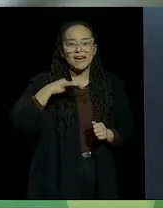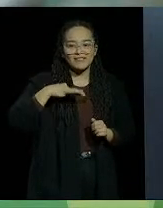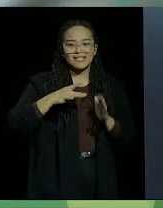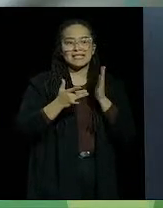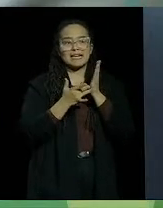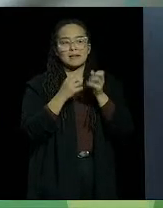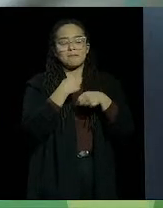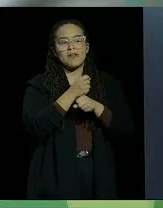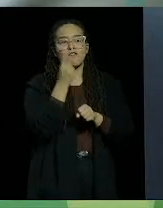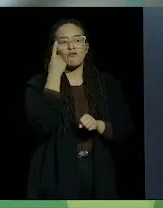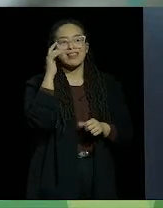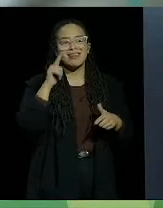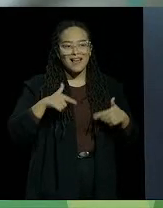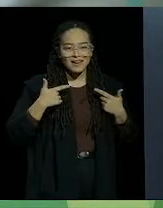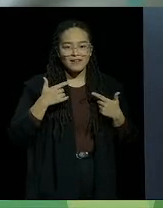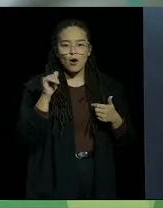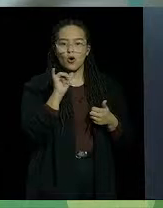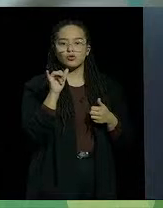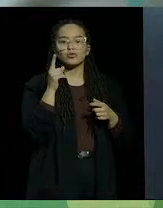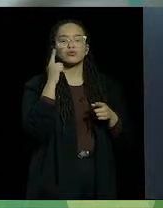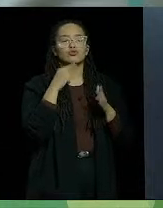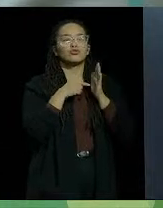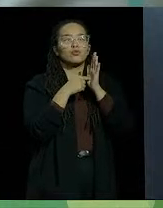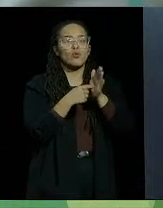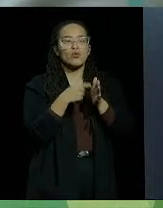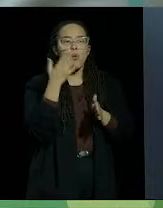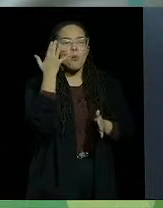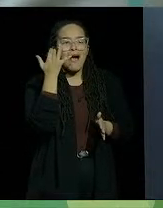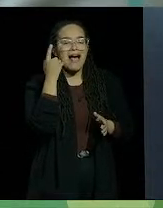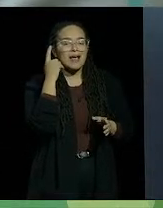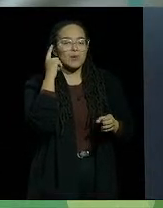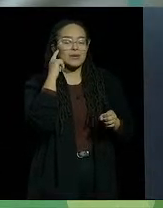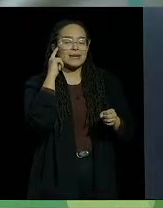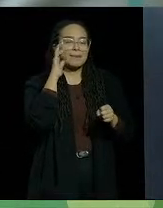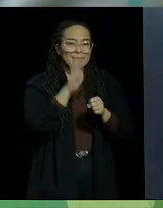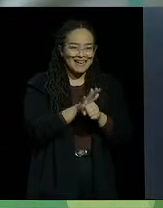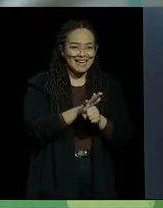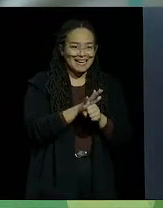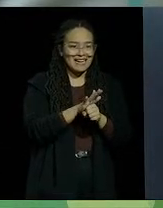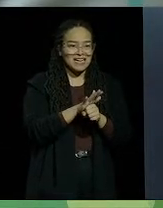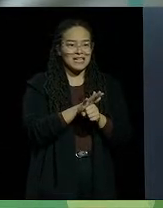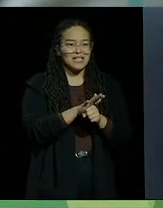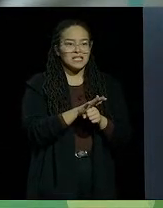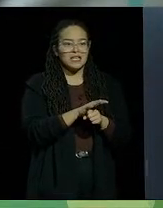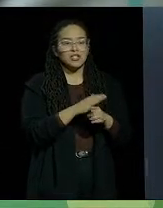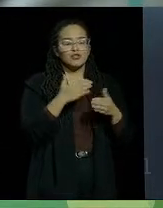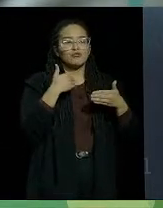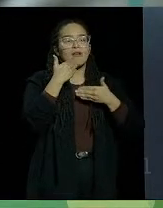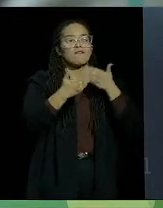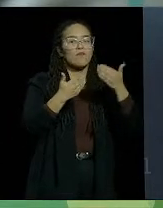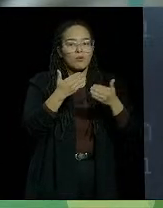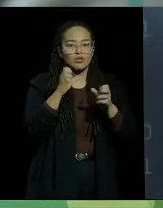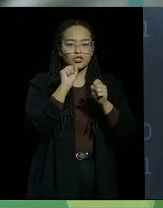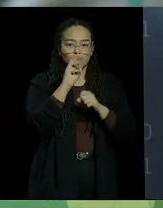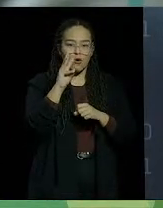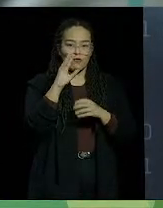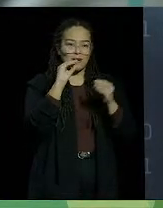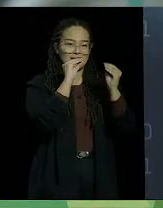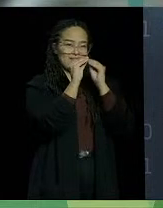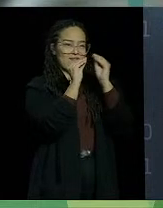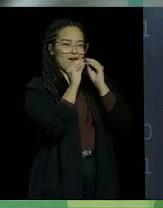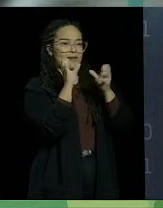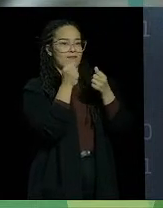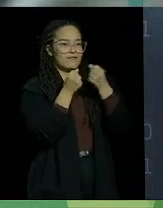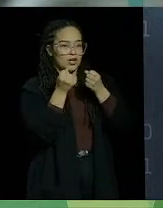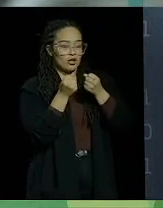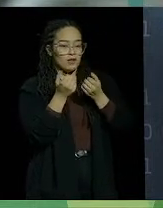life. It also shows why we are so committed to drive forward the software-defined vehicle.